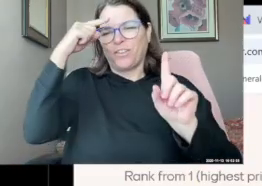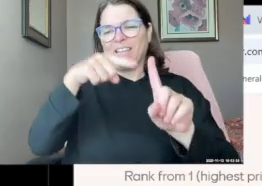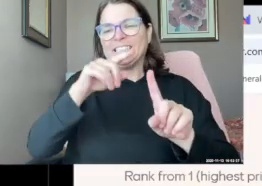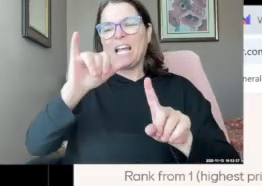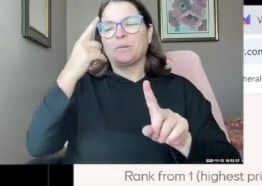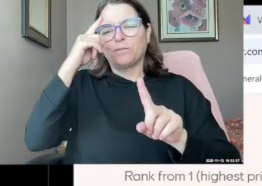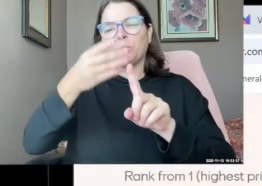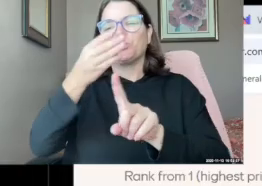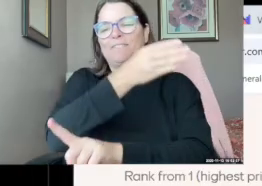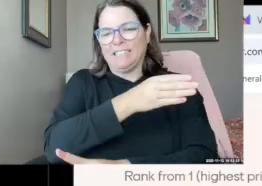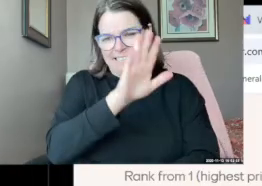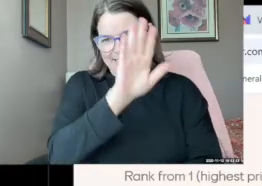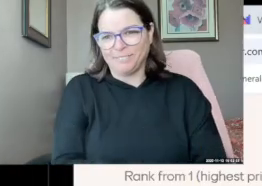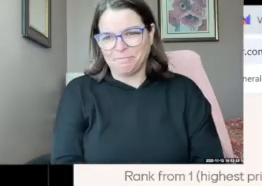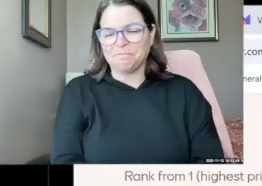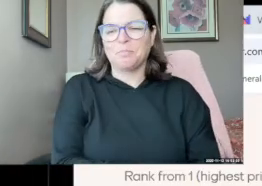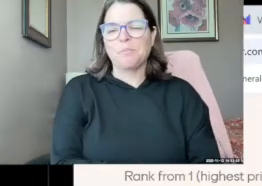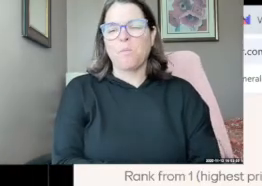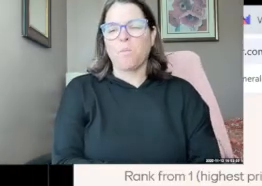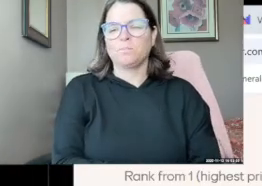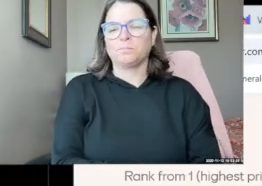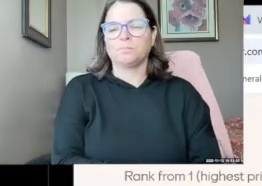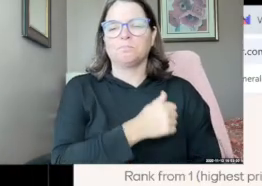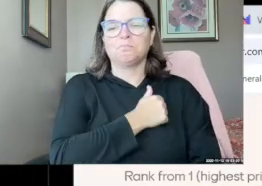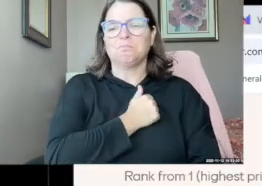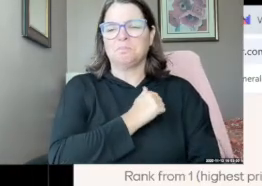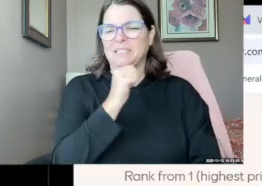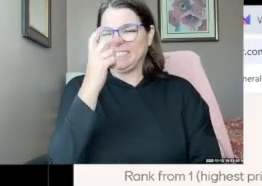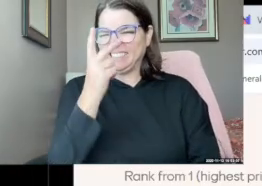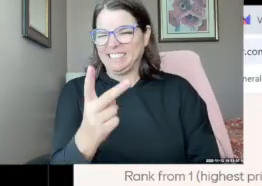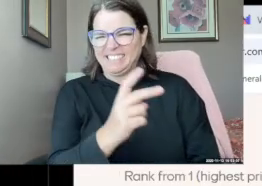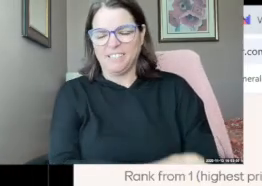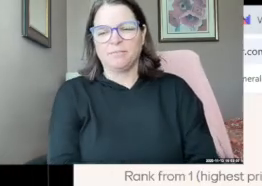Not for this one in particular, it was for the previous. Oh.